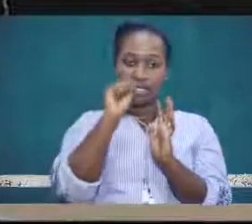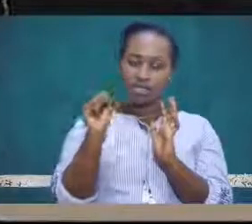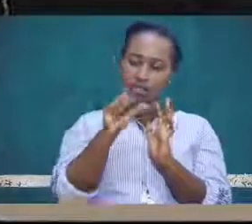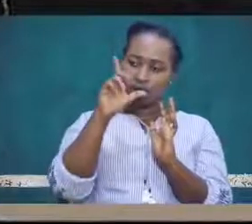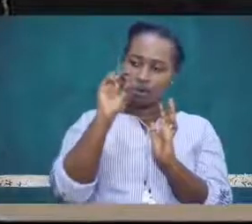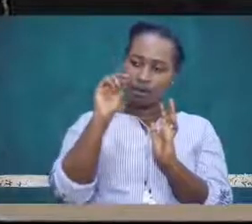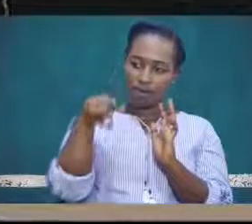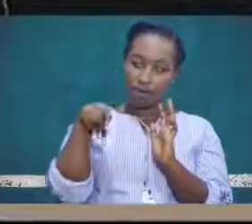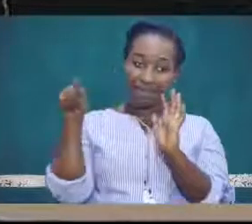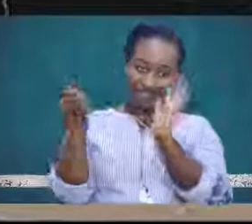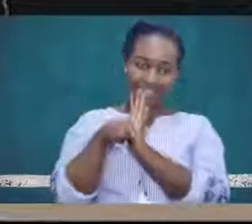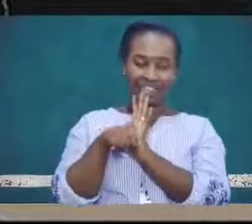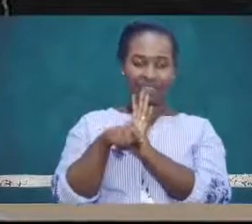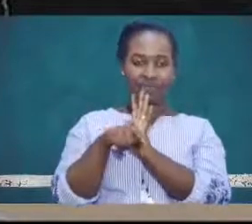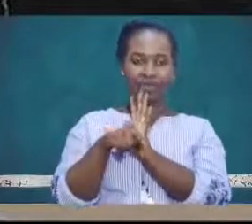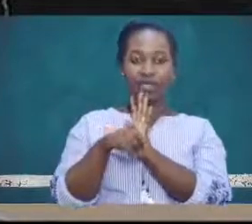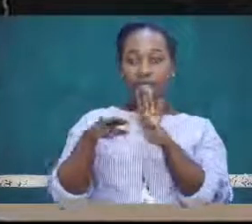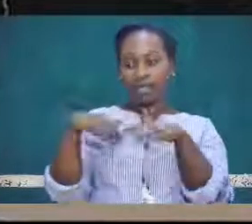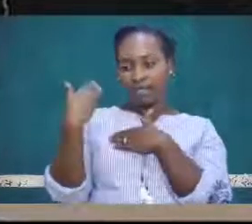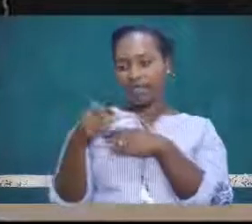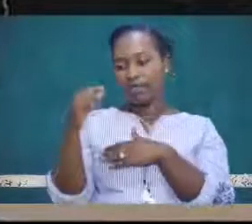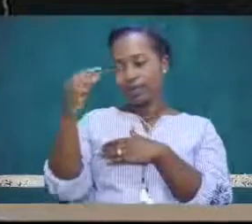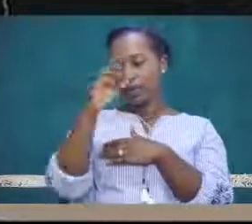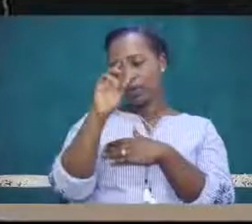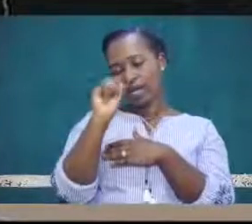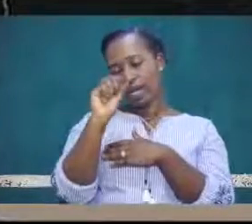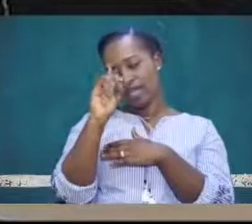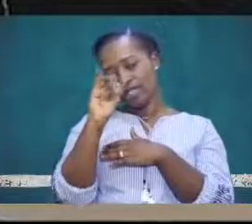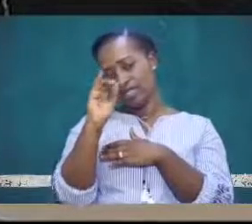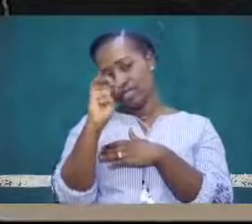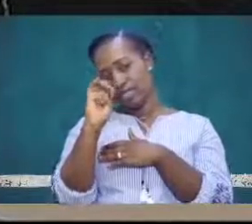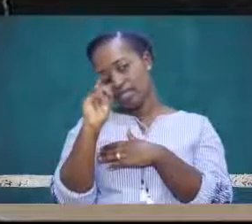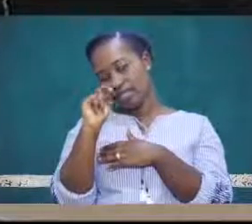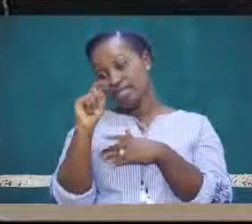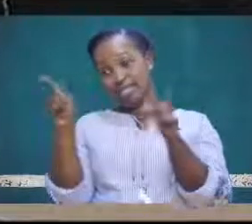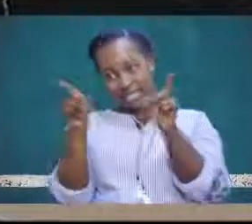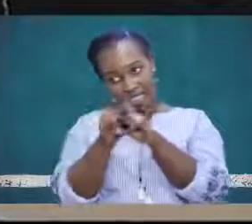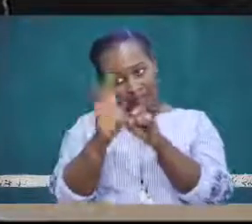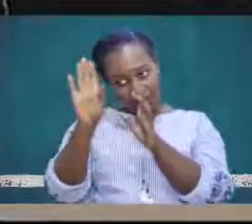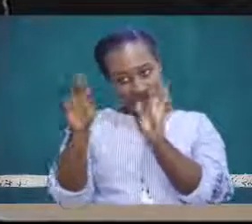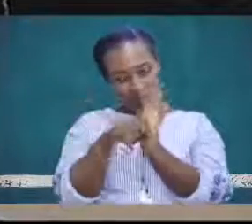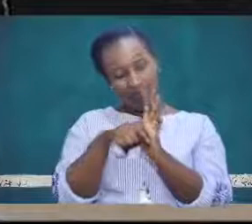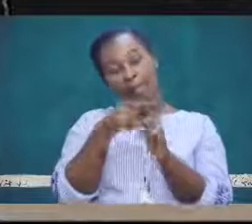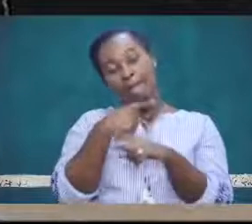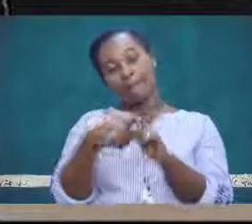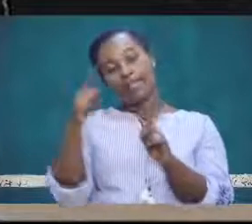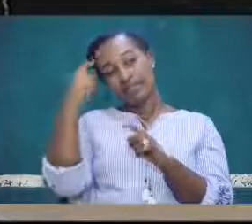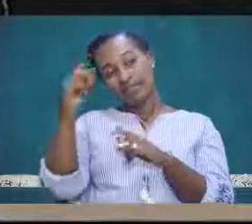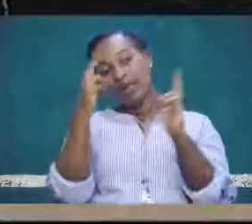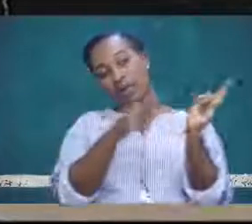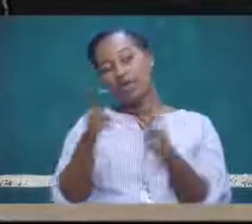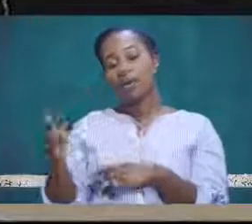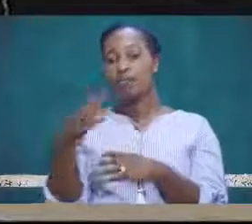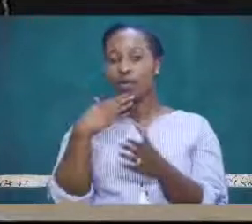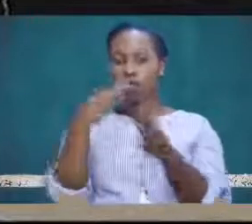a negative slope. So the gradient is negative. But for like a normal good,